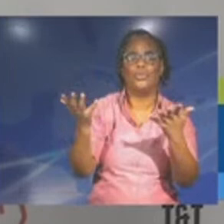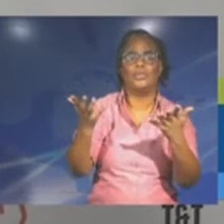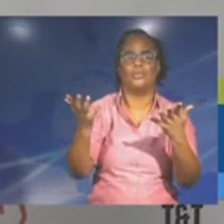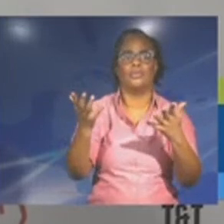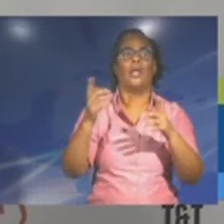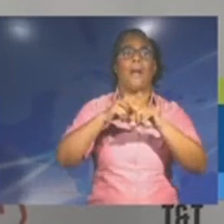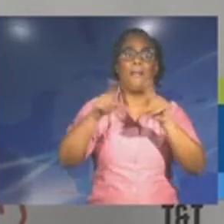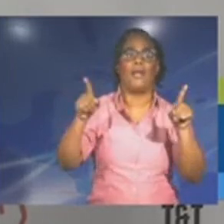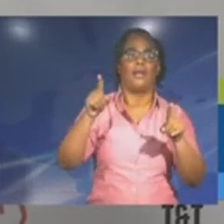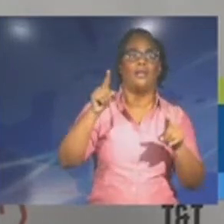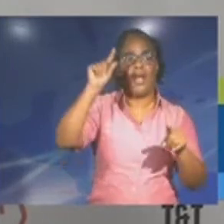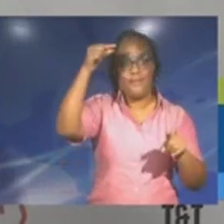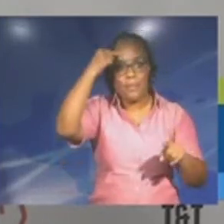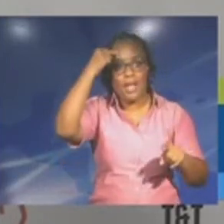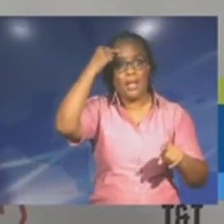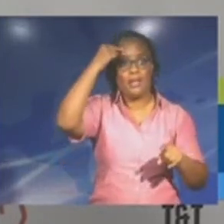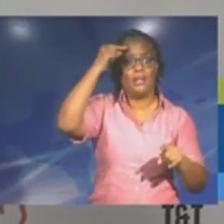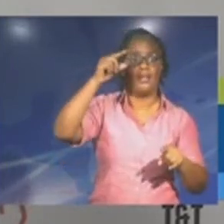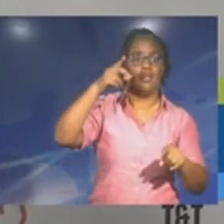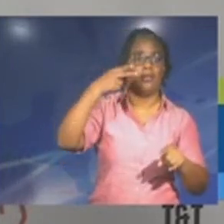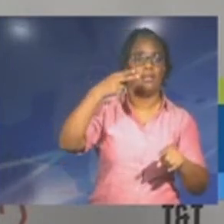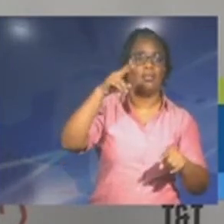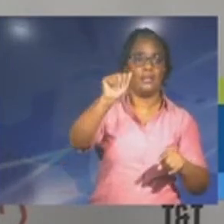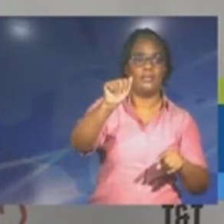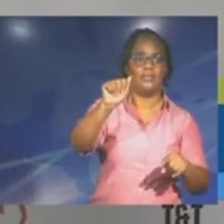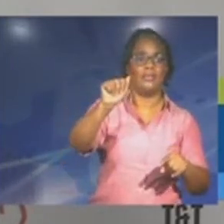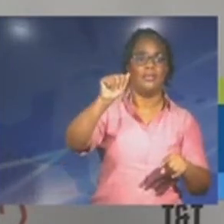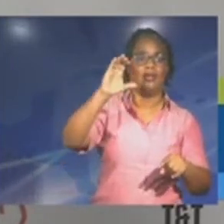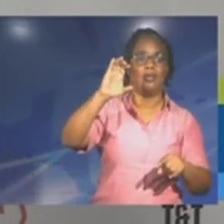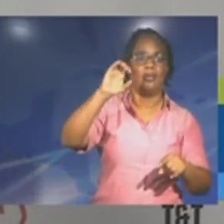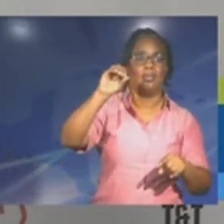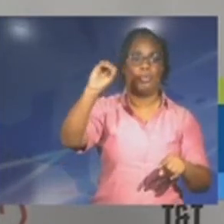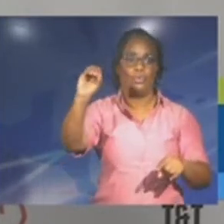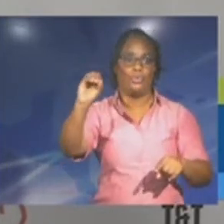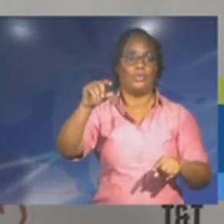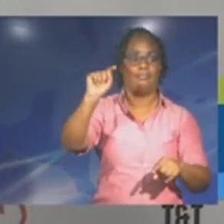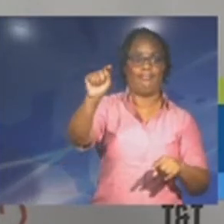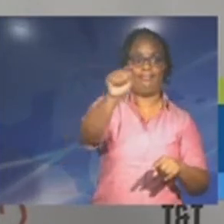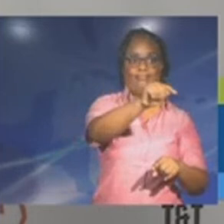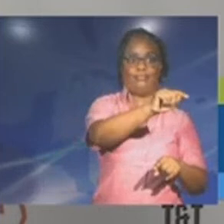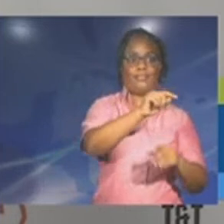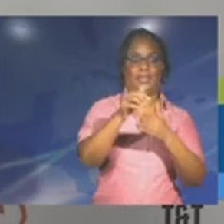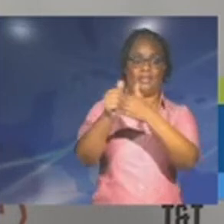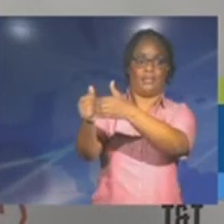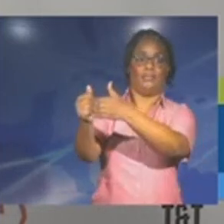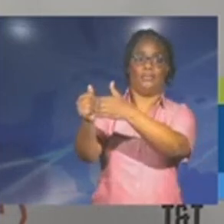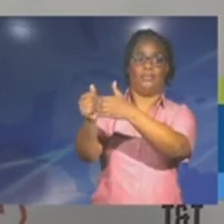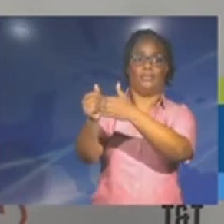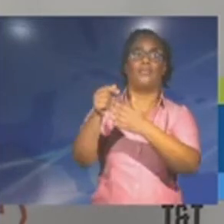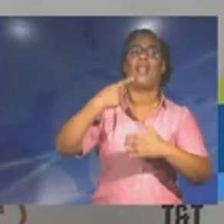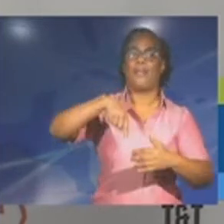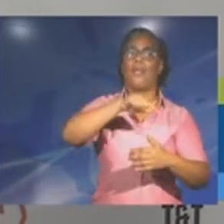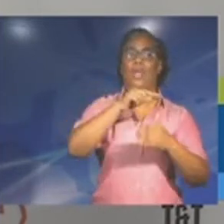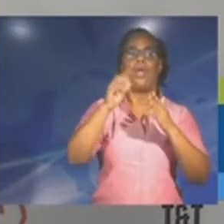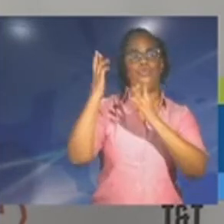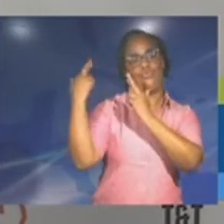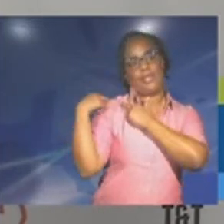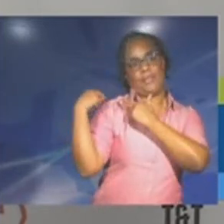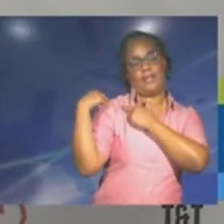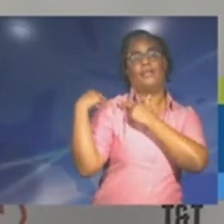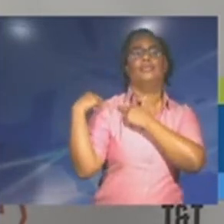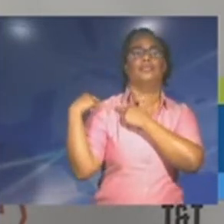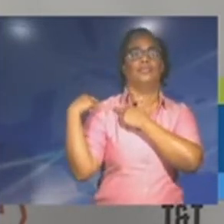the RHAs, the CEOs, the leaders. That I know that nurses have a role to play